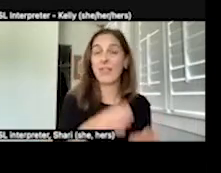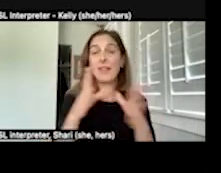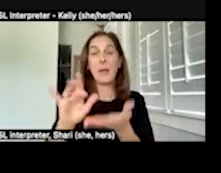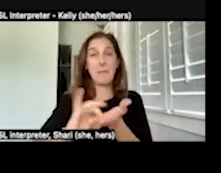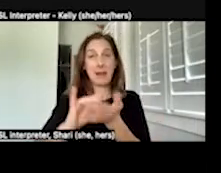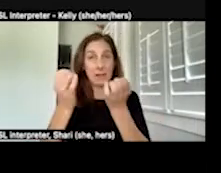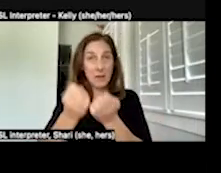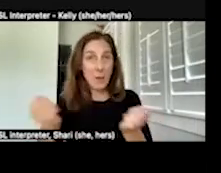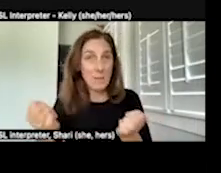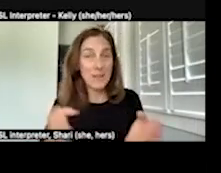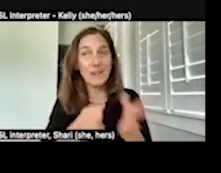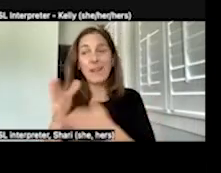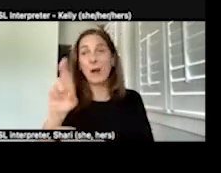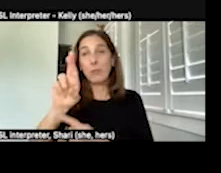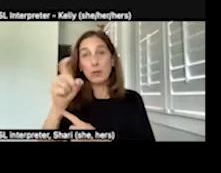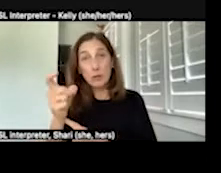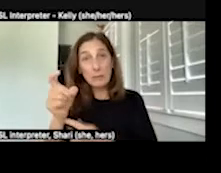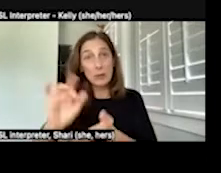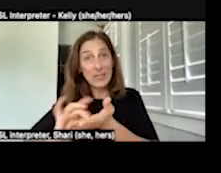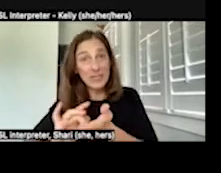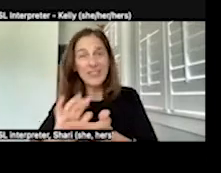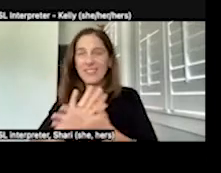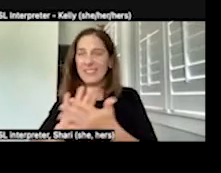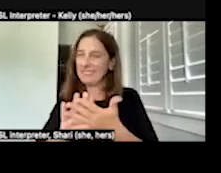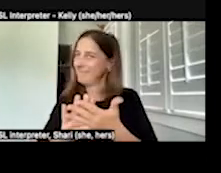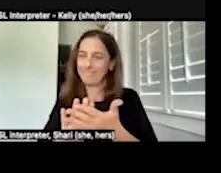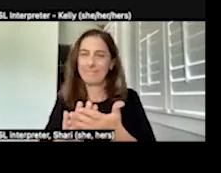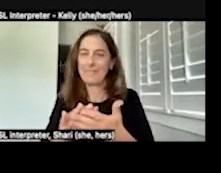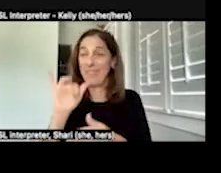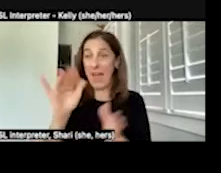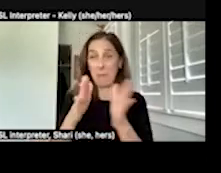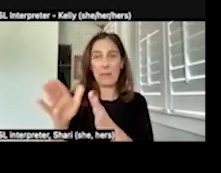prescriptions. So it can be a limiting plan.